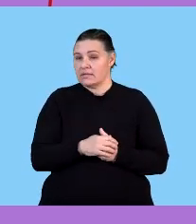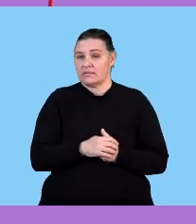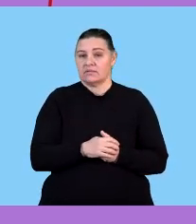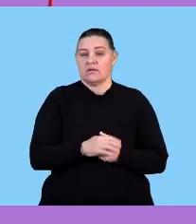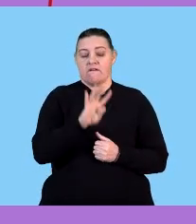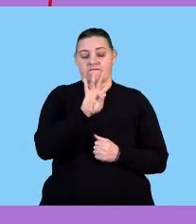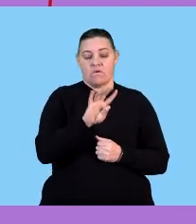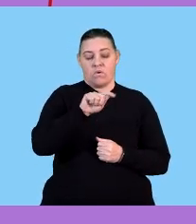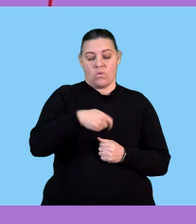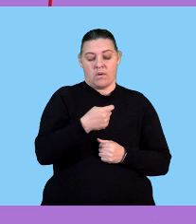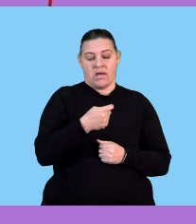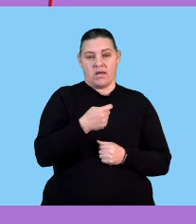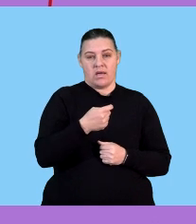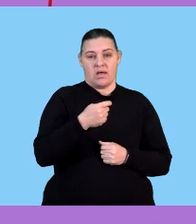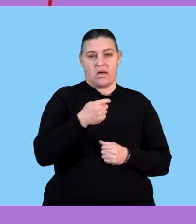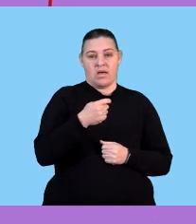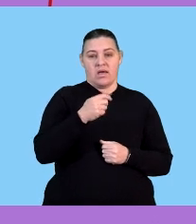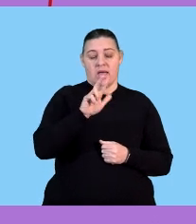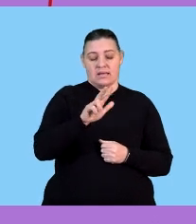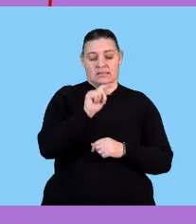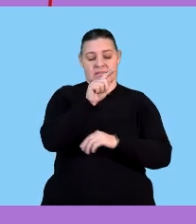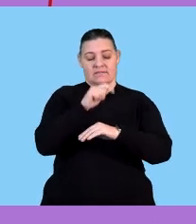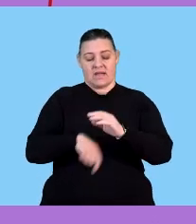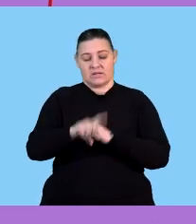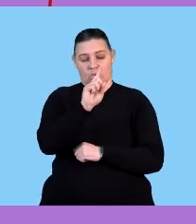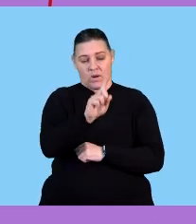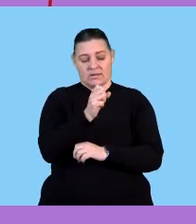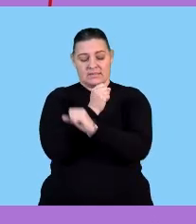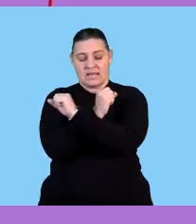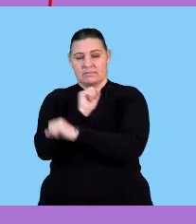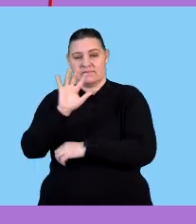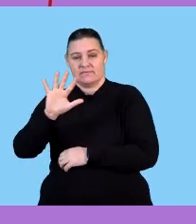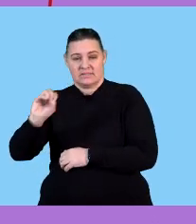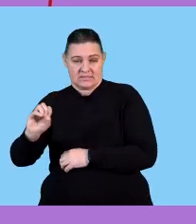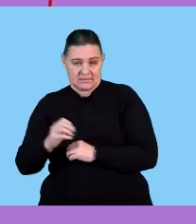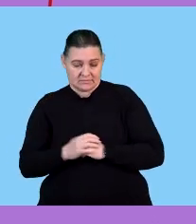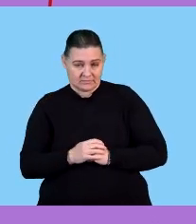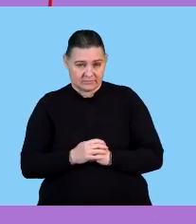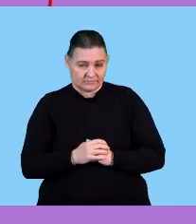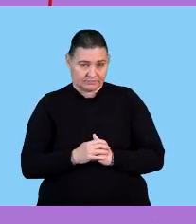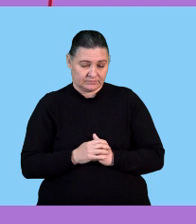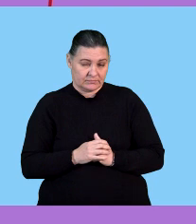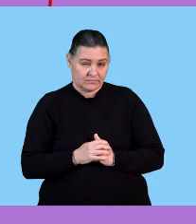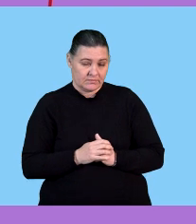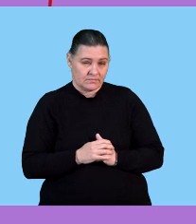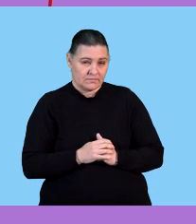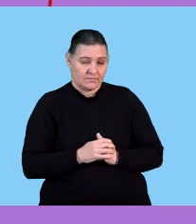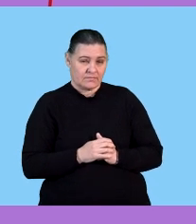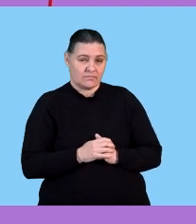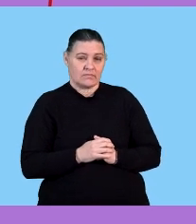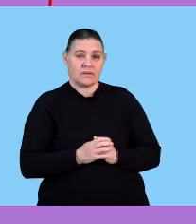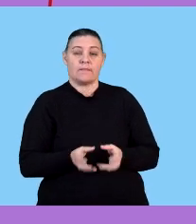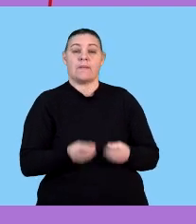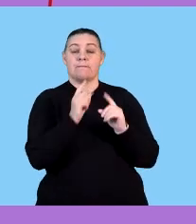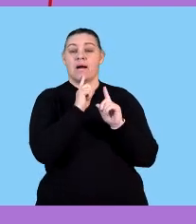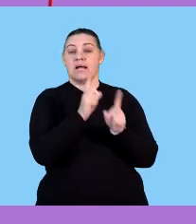me 4,8 divided by 1 times 50. All right, stay with me.